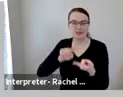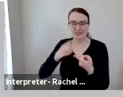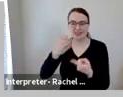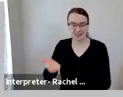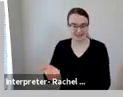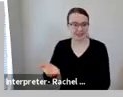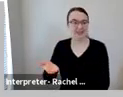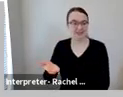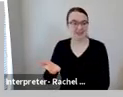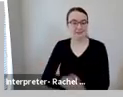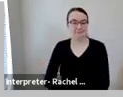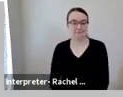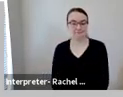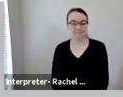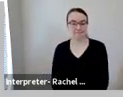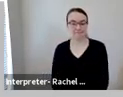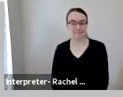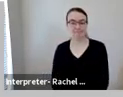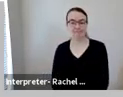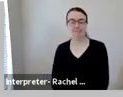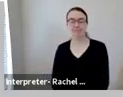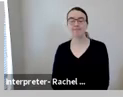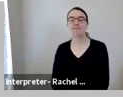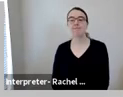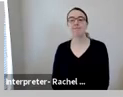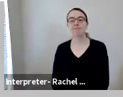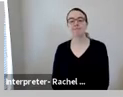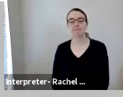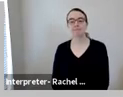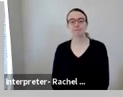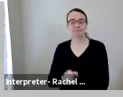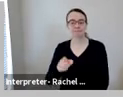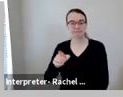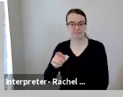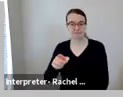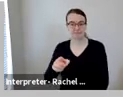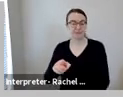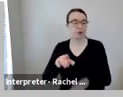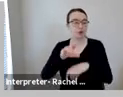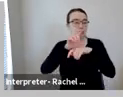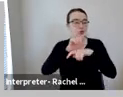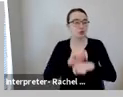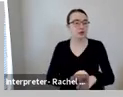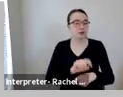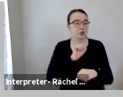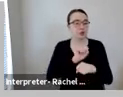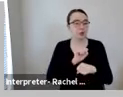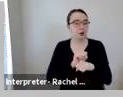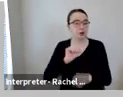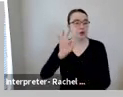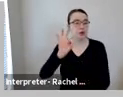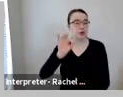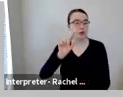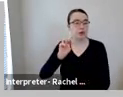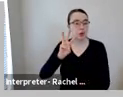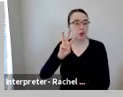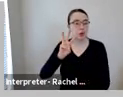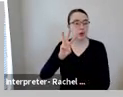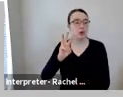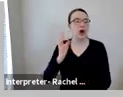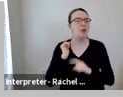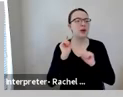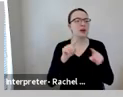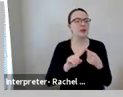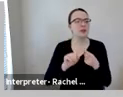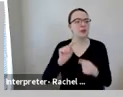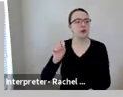And this is, to me, an example of a traditional workflow, right? So I was at a Thought at Work conference the other